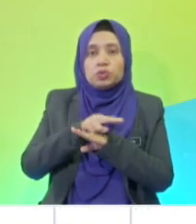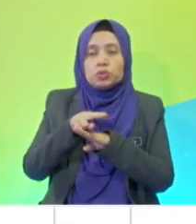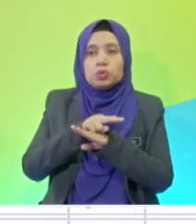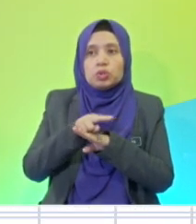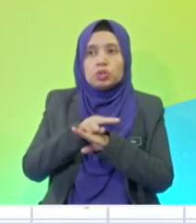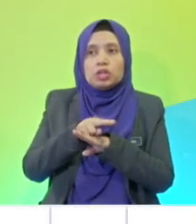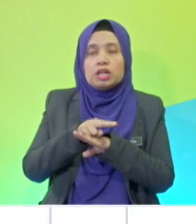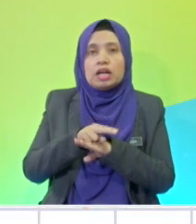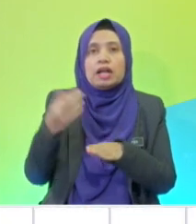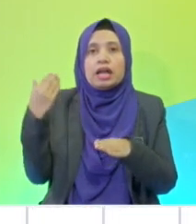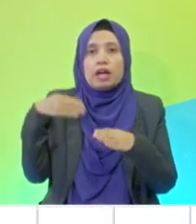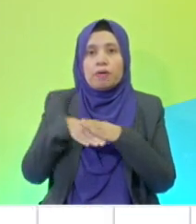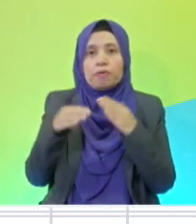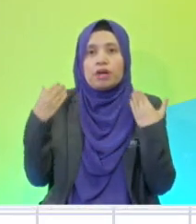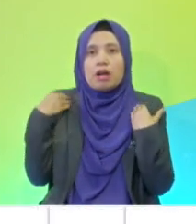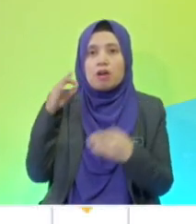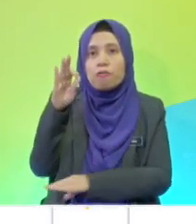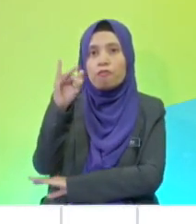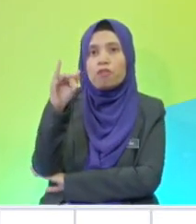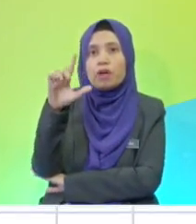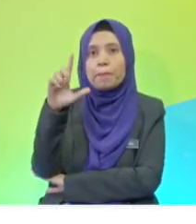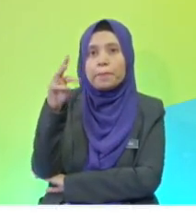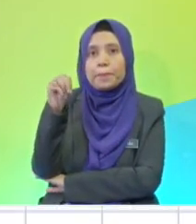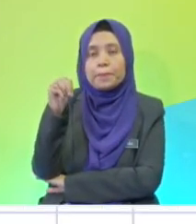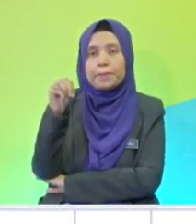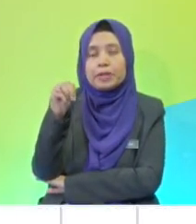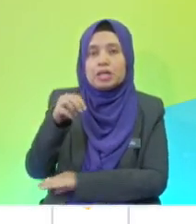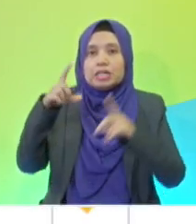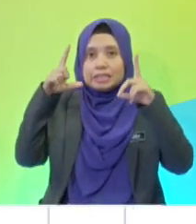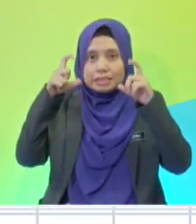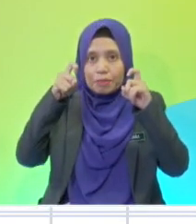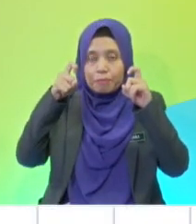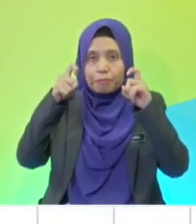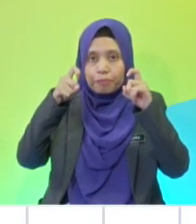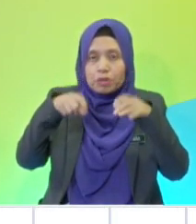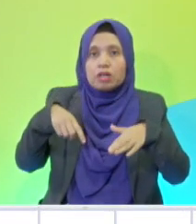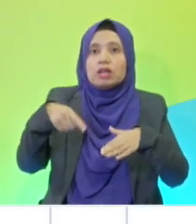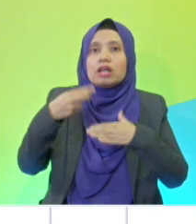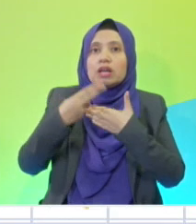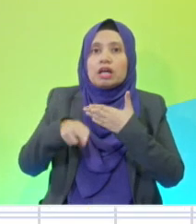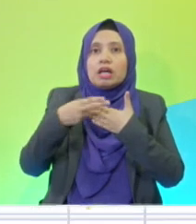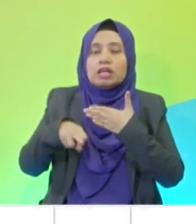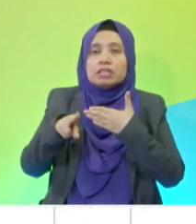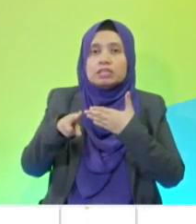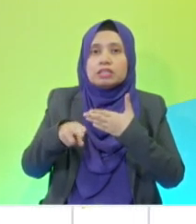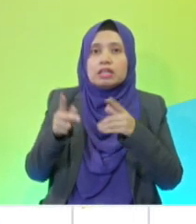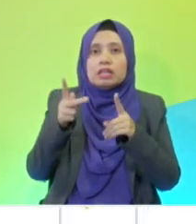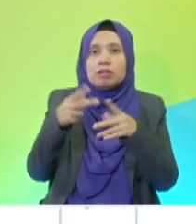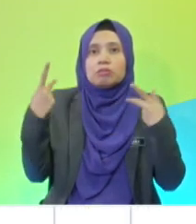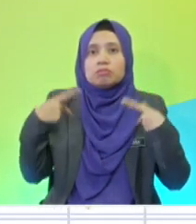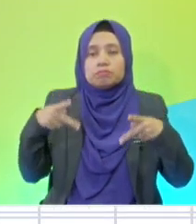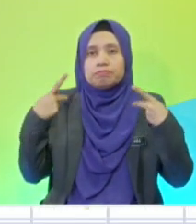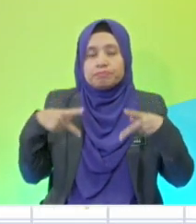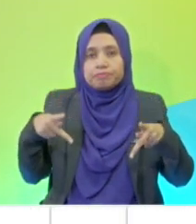use the film to take picture. Where when we snap our picture using this type of camera, we will not be able to see how